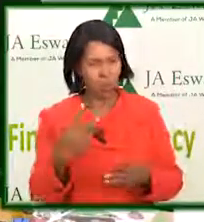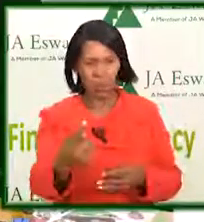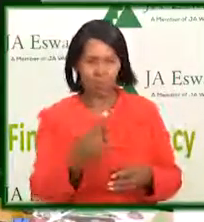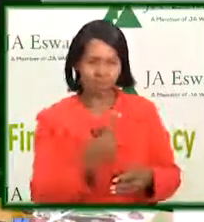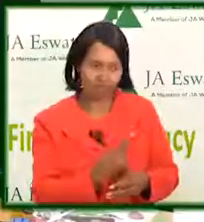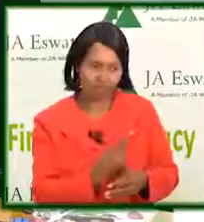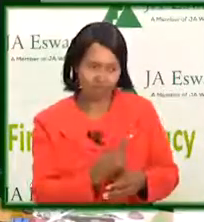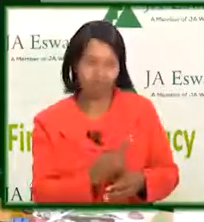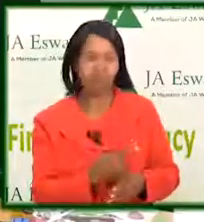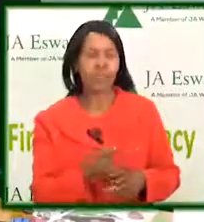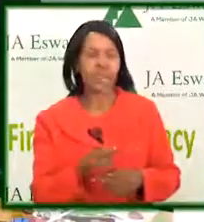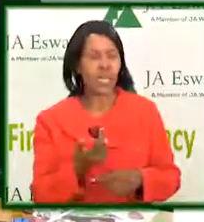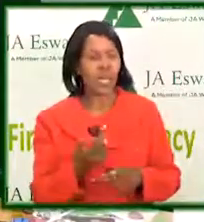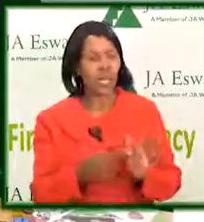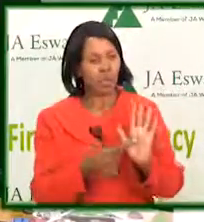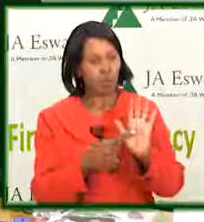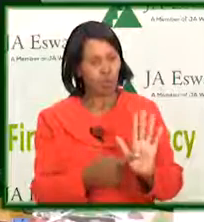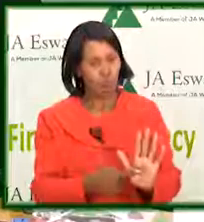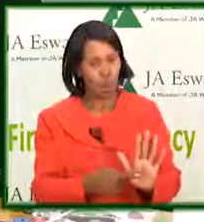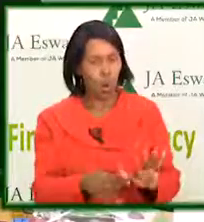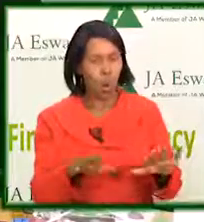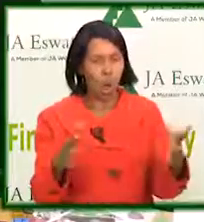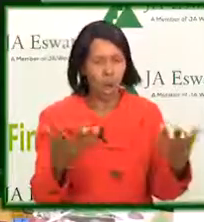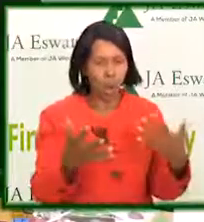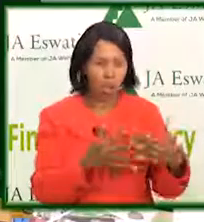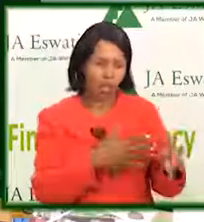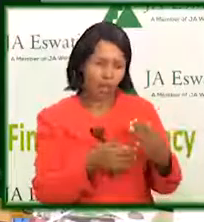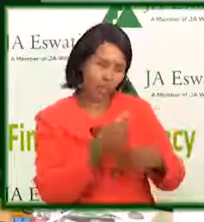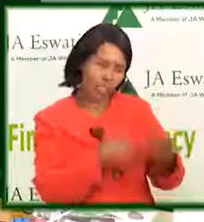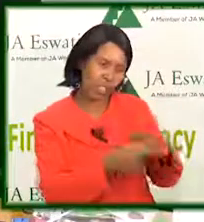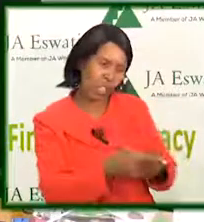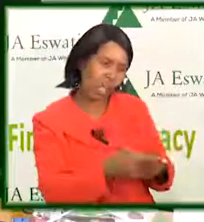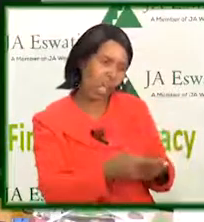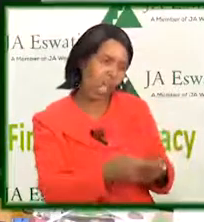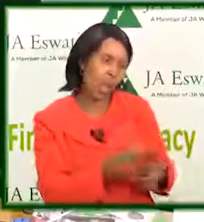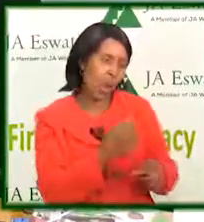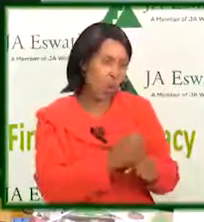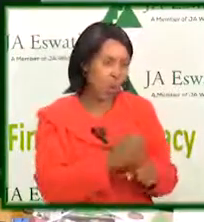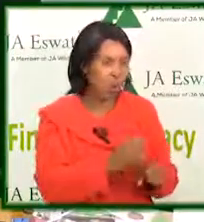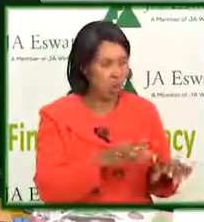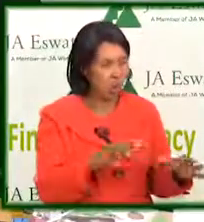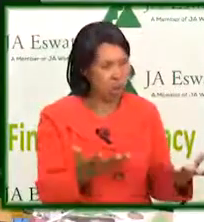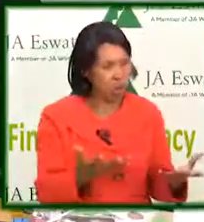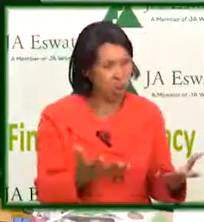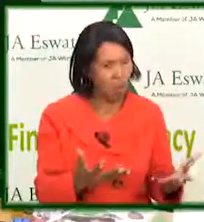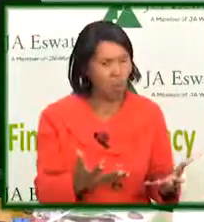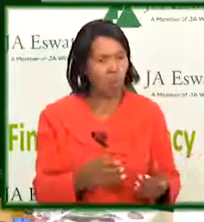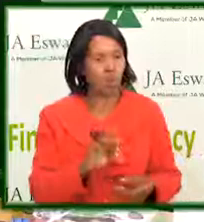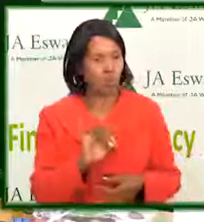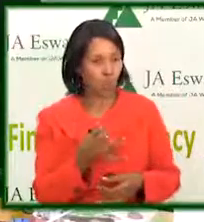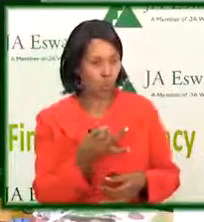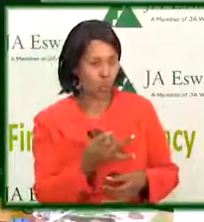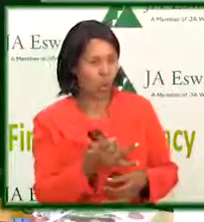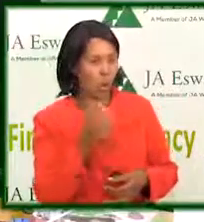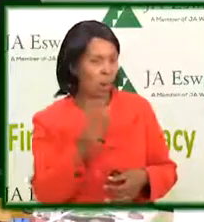product. You need to be able to demonstrate how it works and point out some of the customer benefits, so that